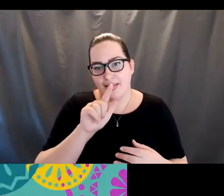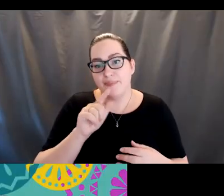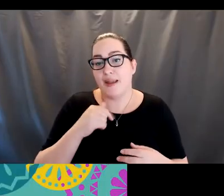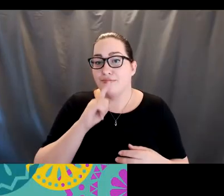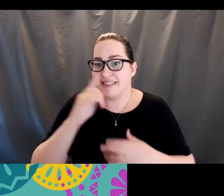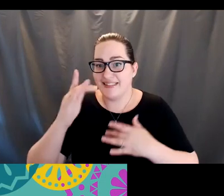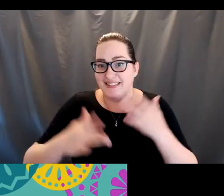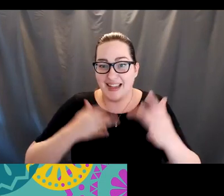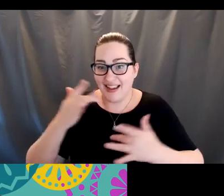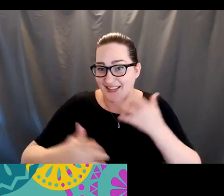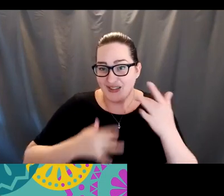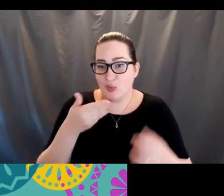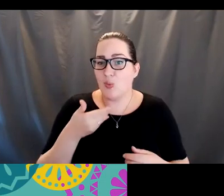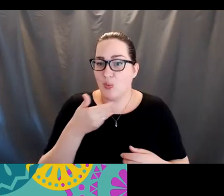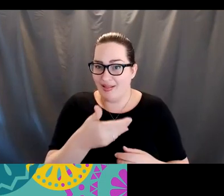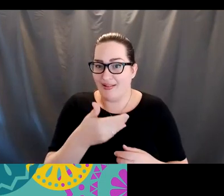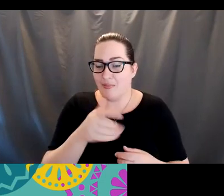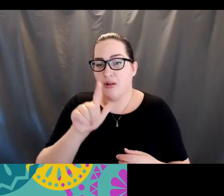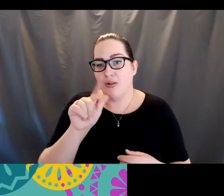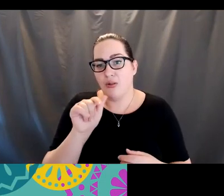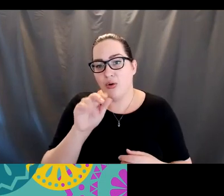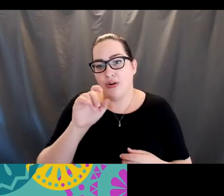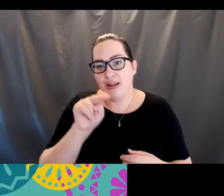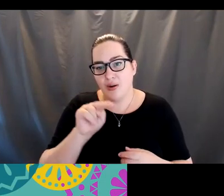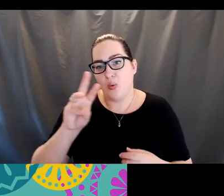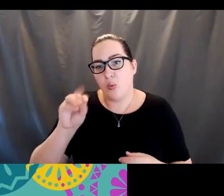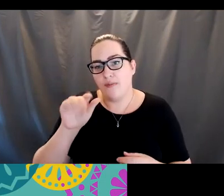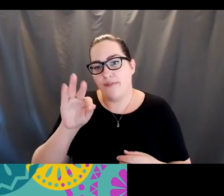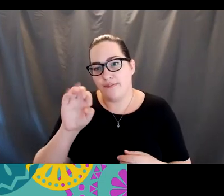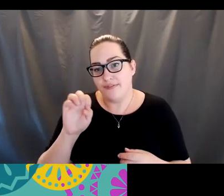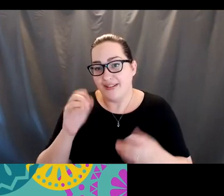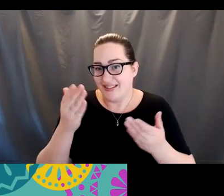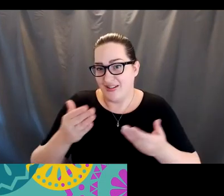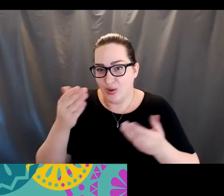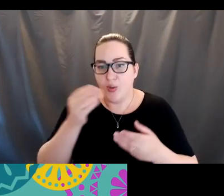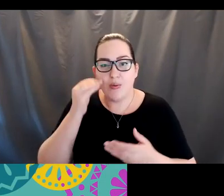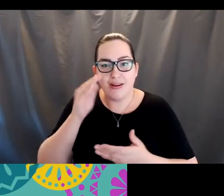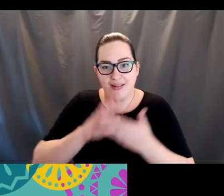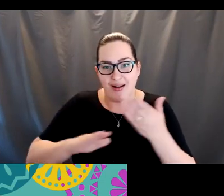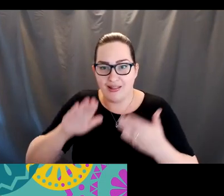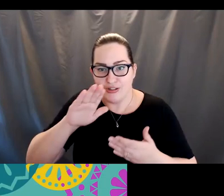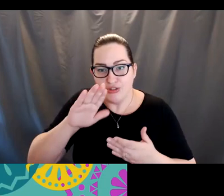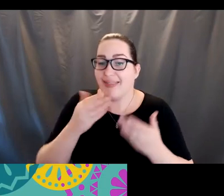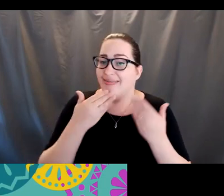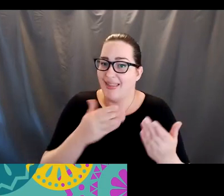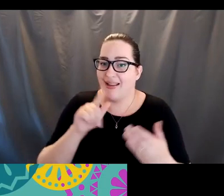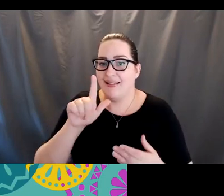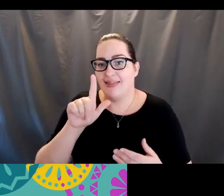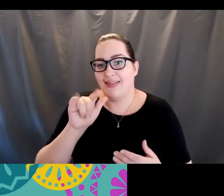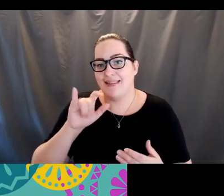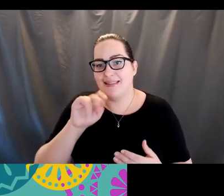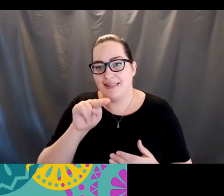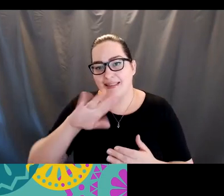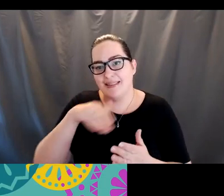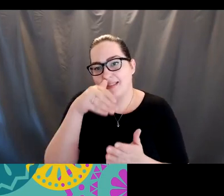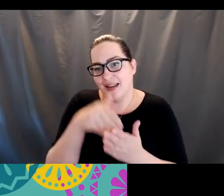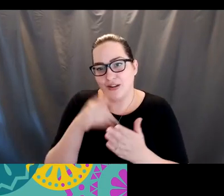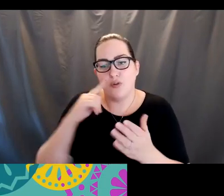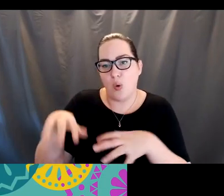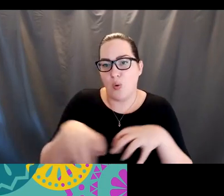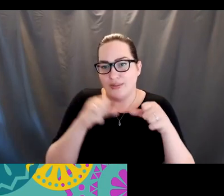excited to welcome Lauren Wolfe to Ohlone College and want to thank the Lytton Center for History and Public Good for hosting this talk. Lauren Wolfe